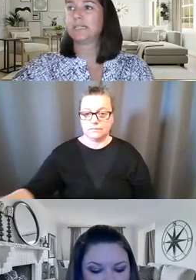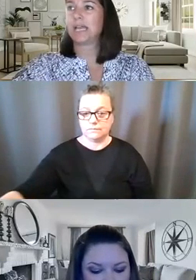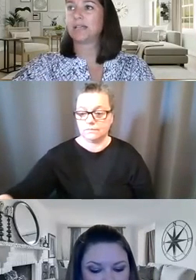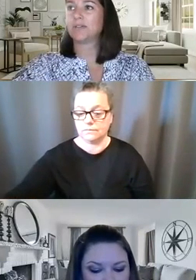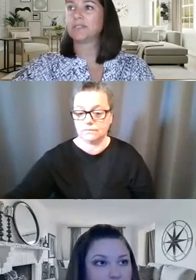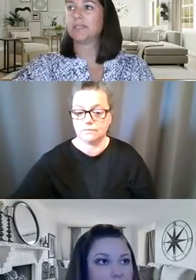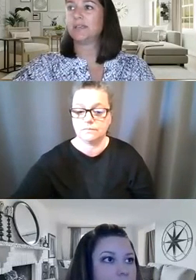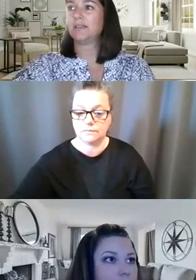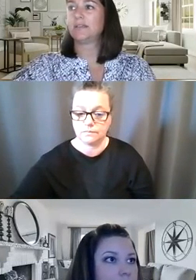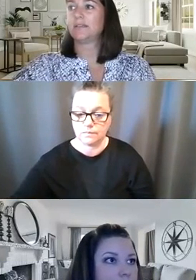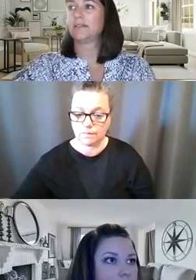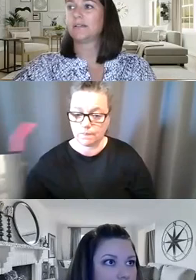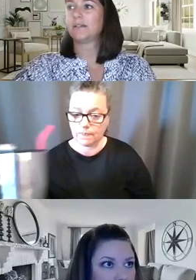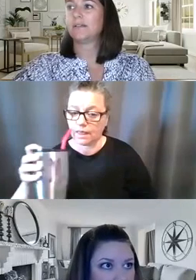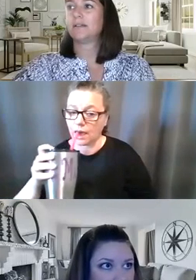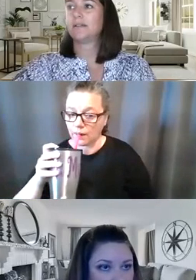increase in accuracy,